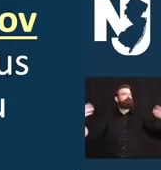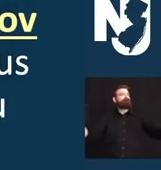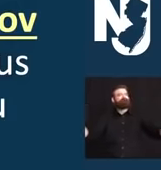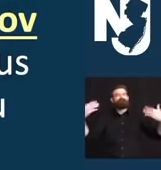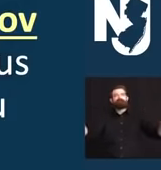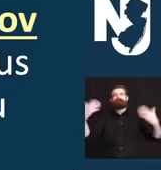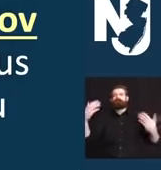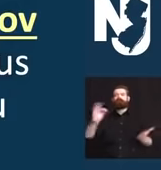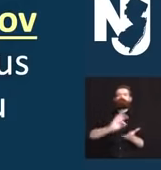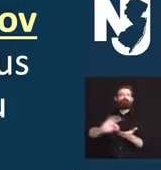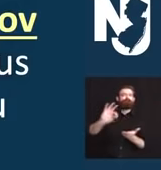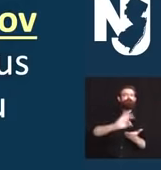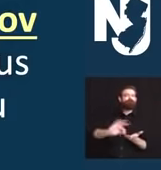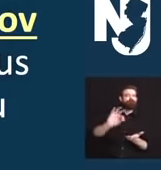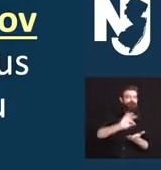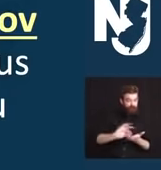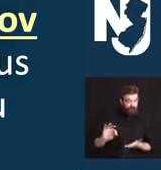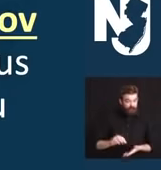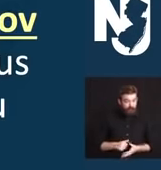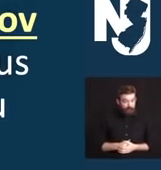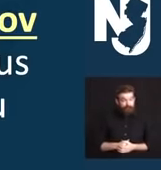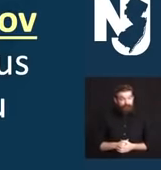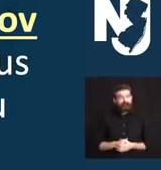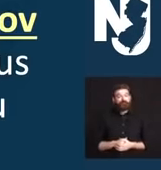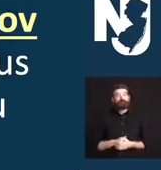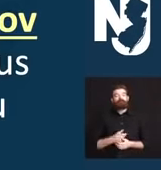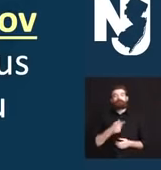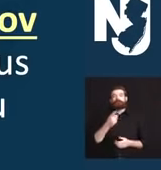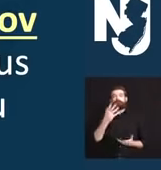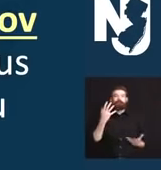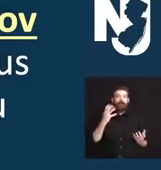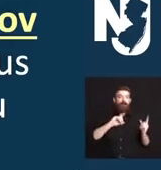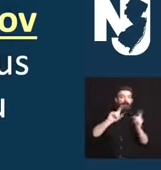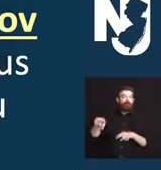near you, go to that website, census.nj.gov,